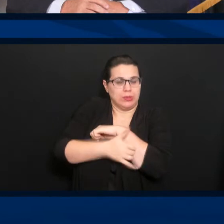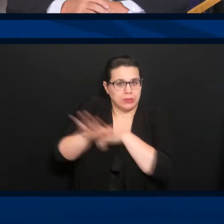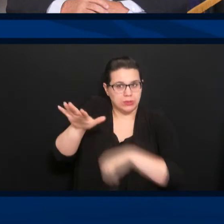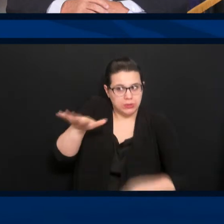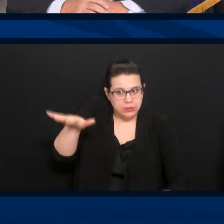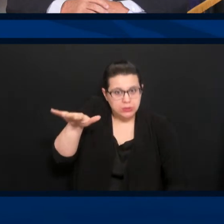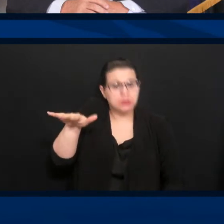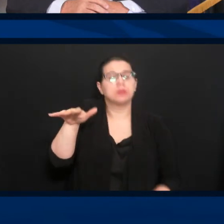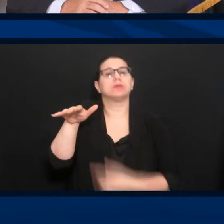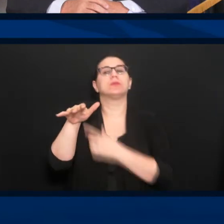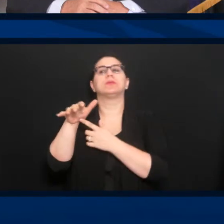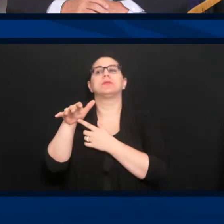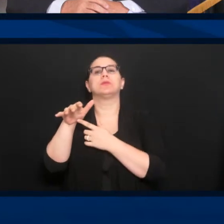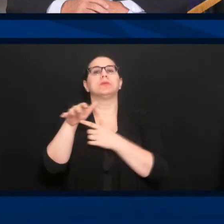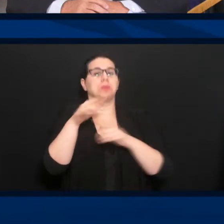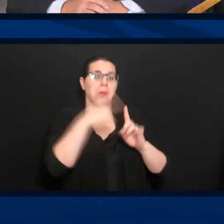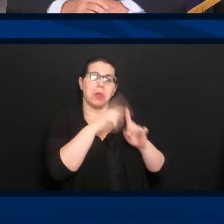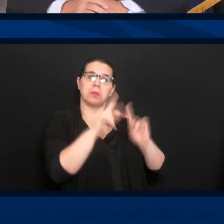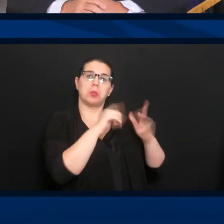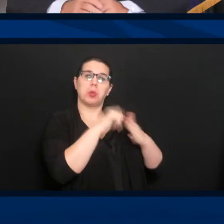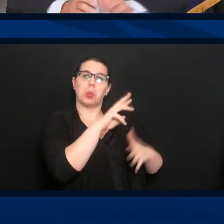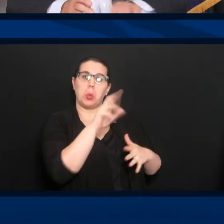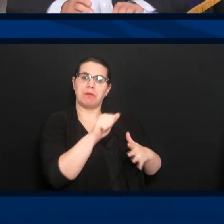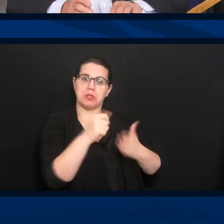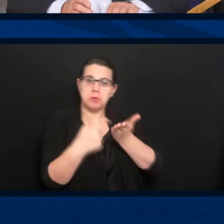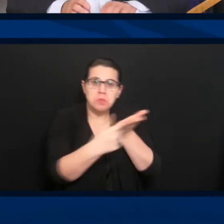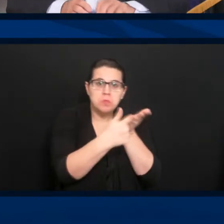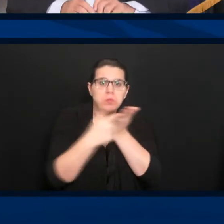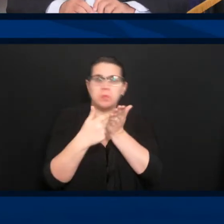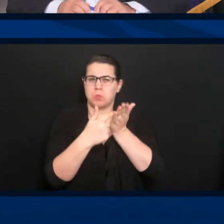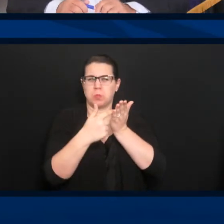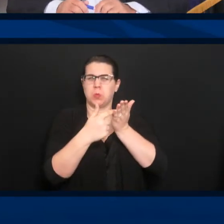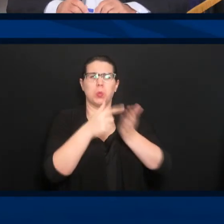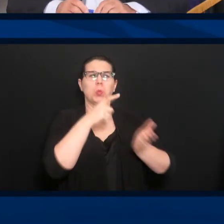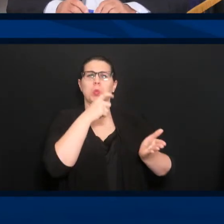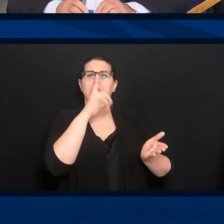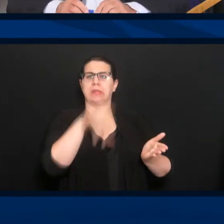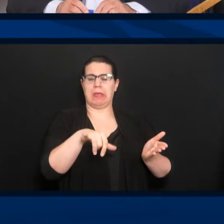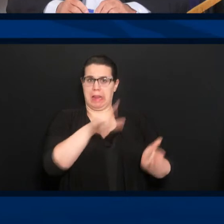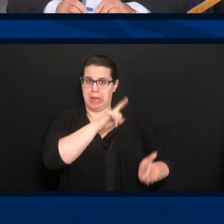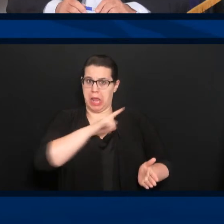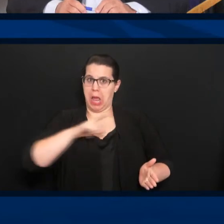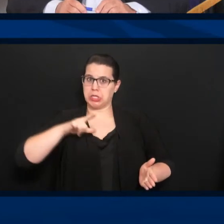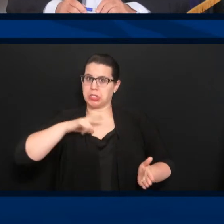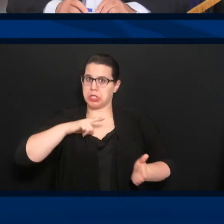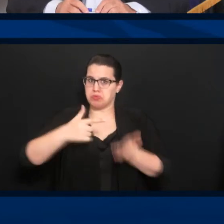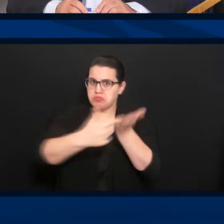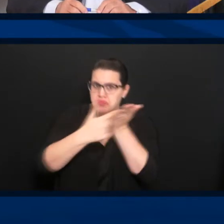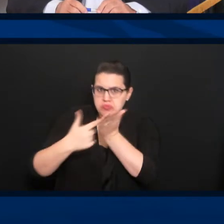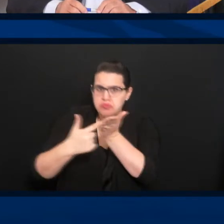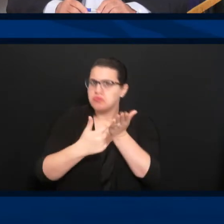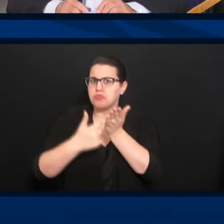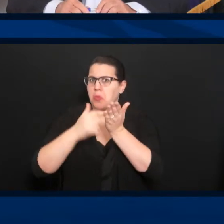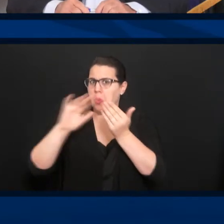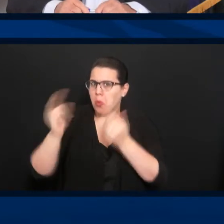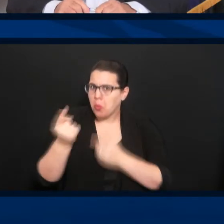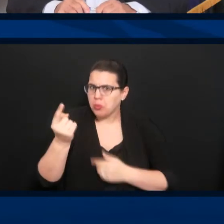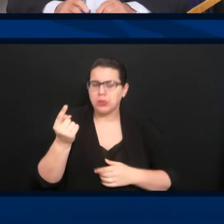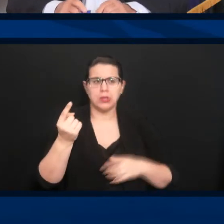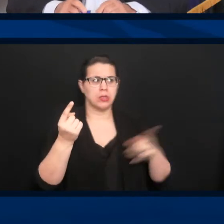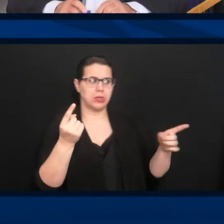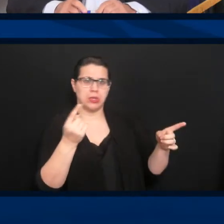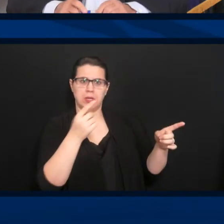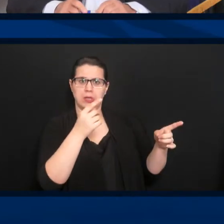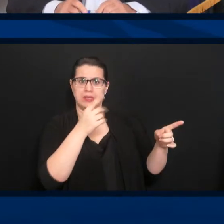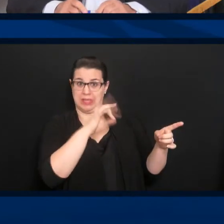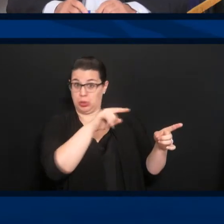people in West Virginia? Is that all done at the legislative level? Did you have any heads up that this letter